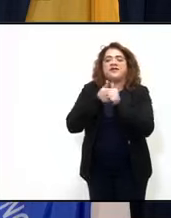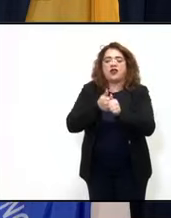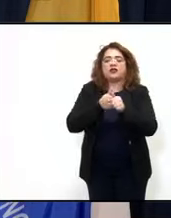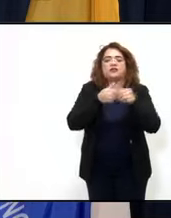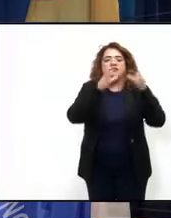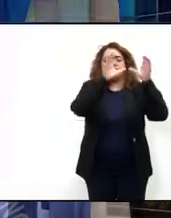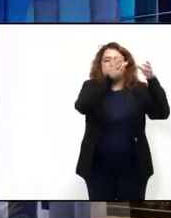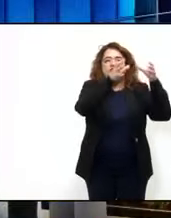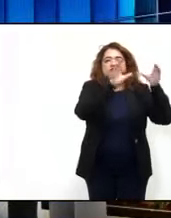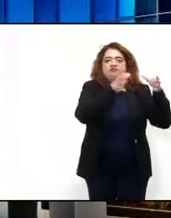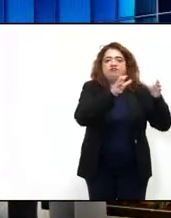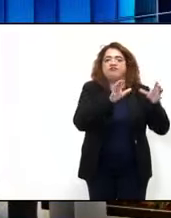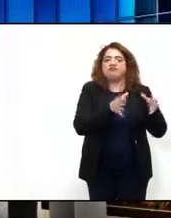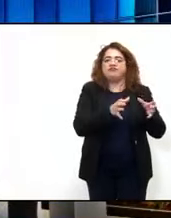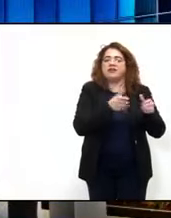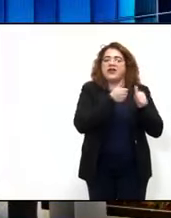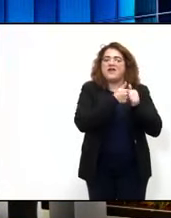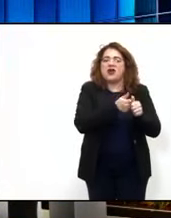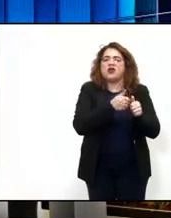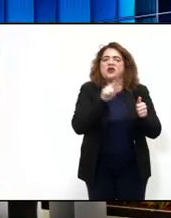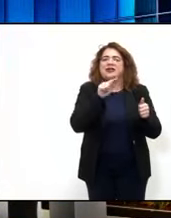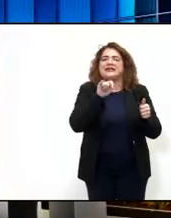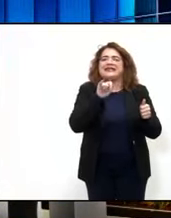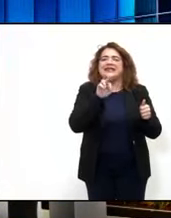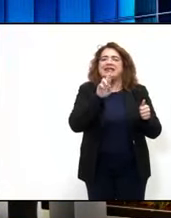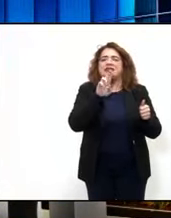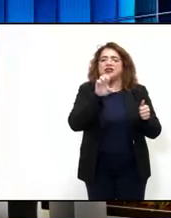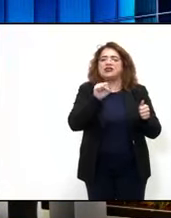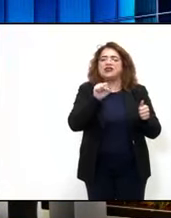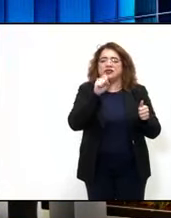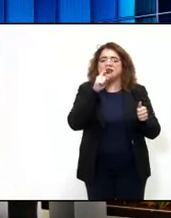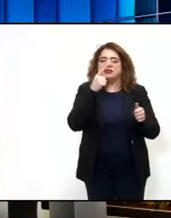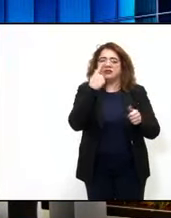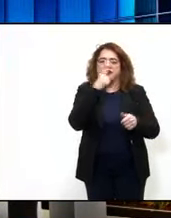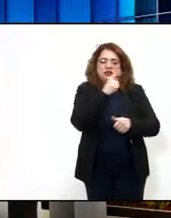longer it will be before the next tier is eligible for vaccination in Long Beach?